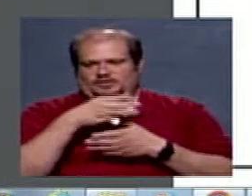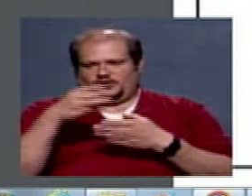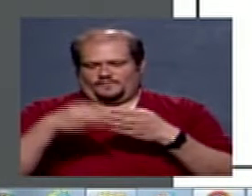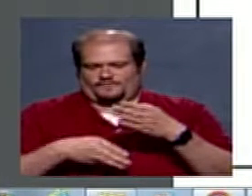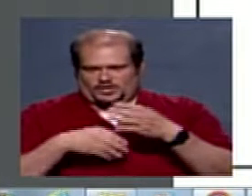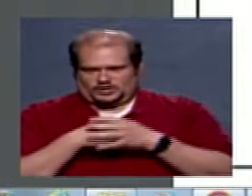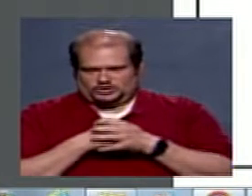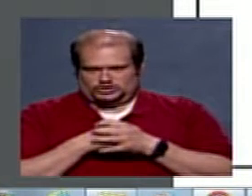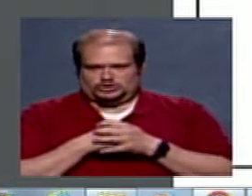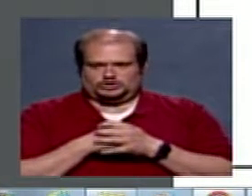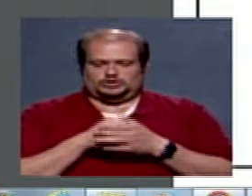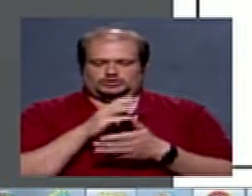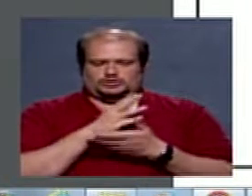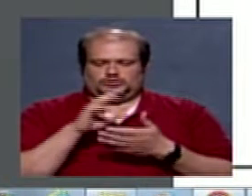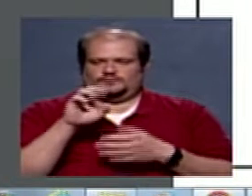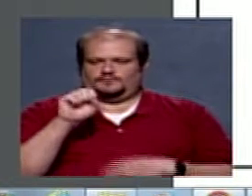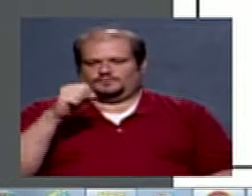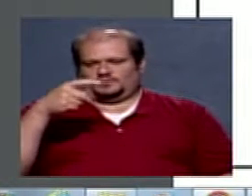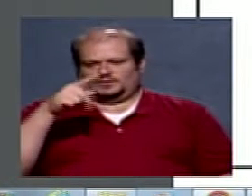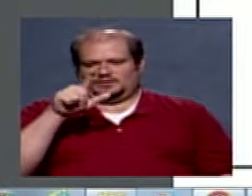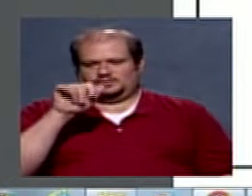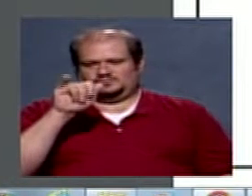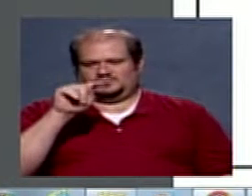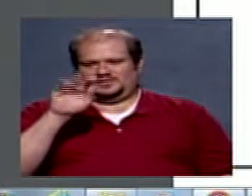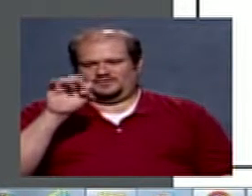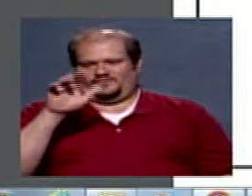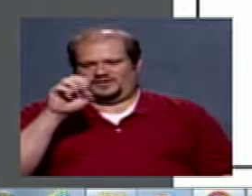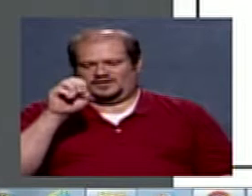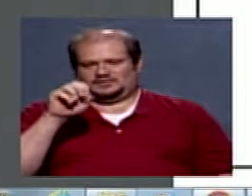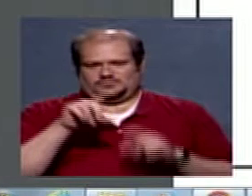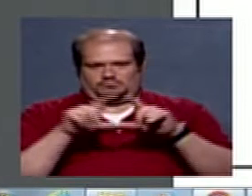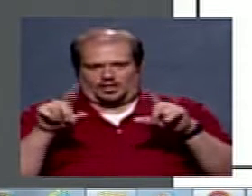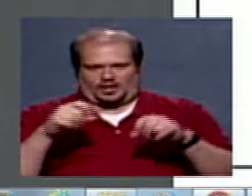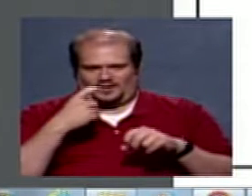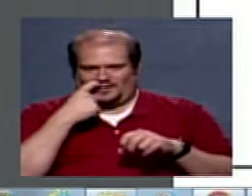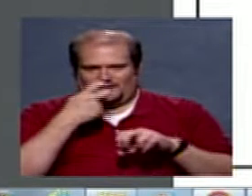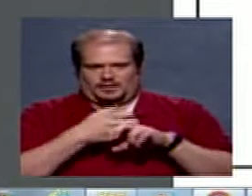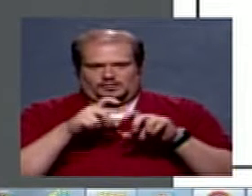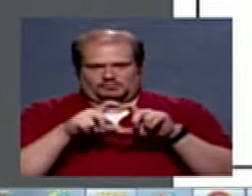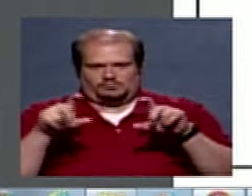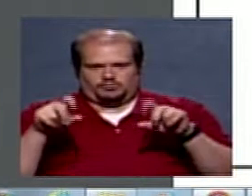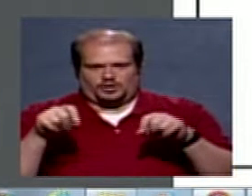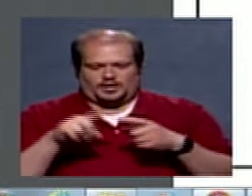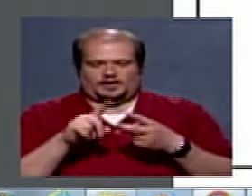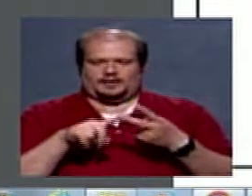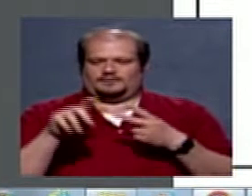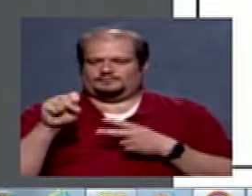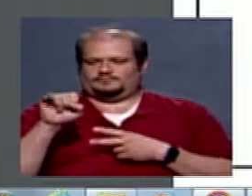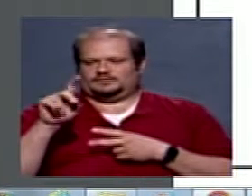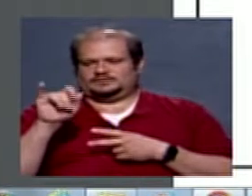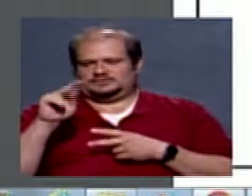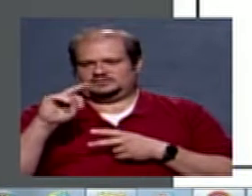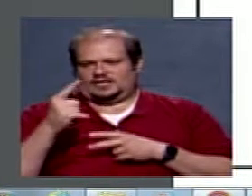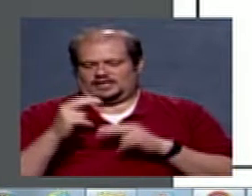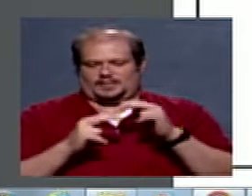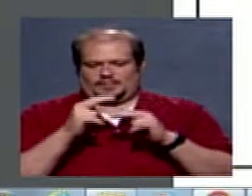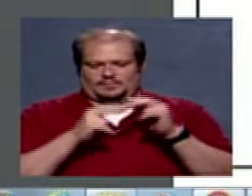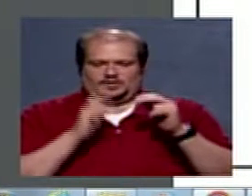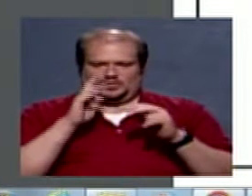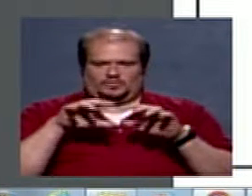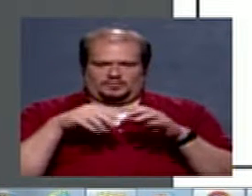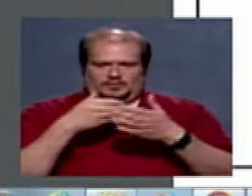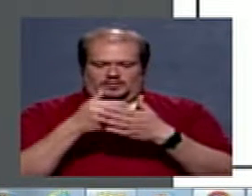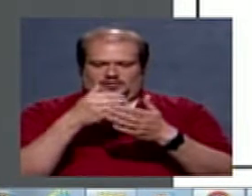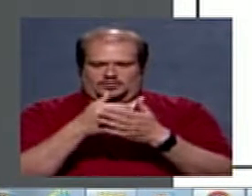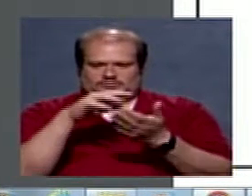finish of split-face block, brick, and siding. The buildings will be placed